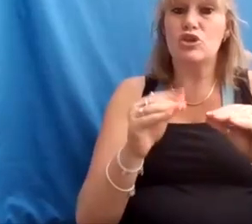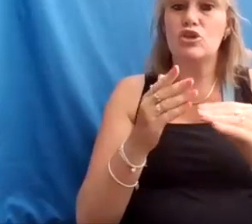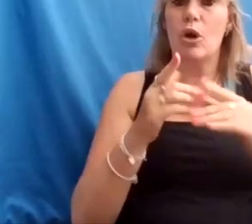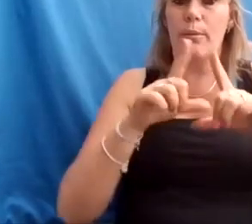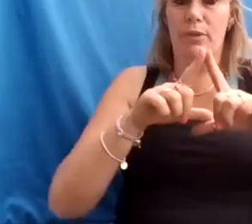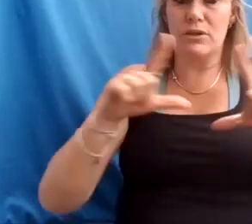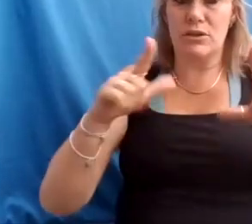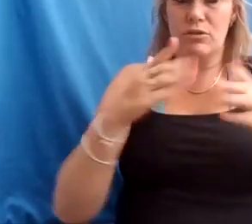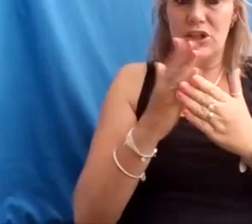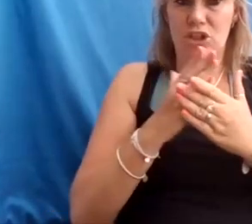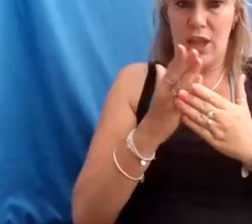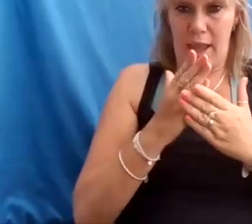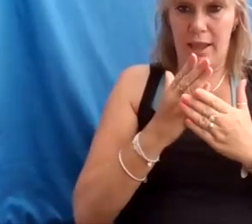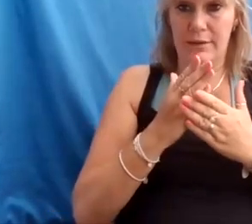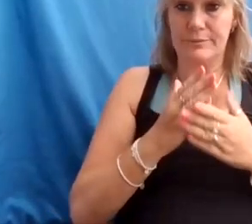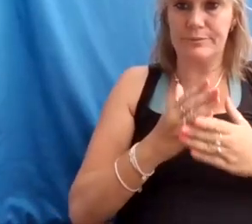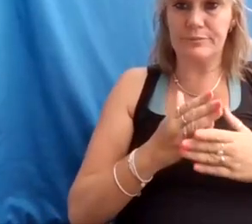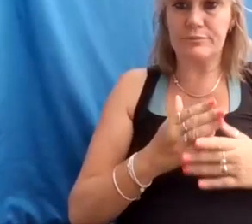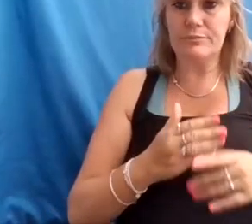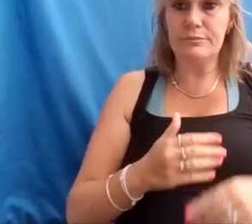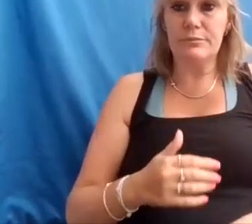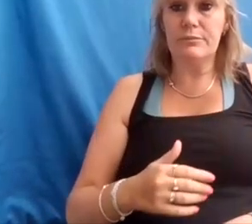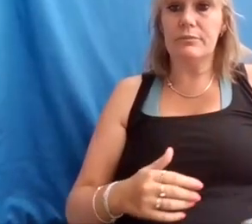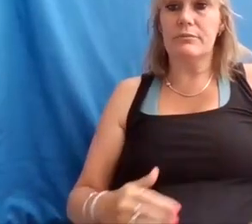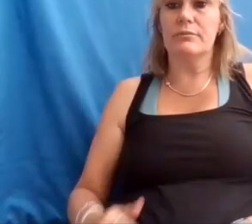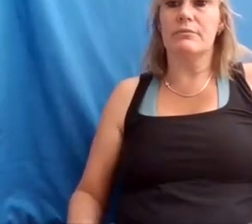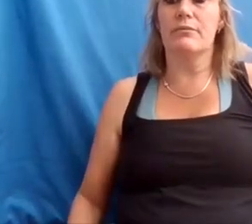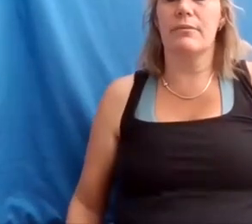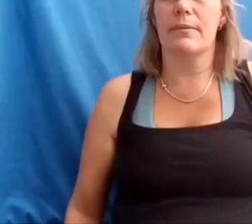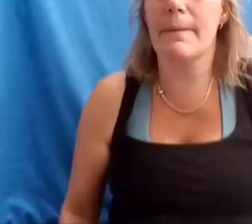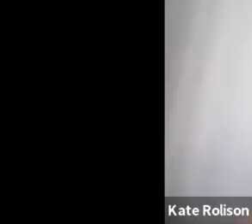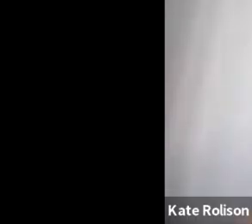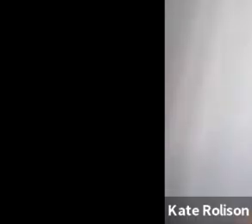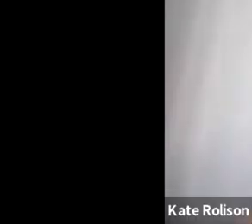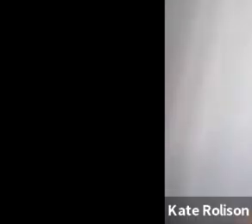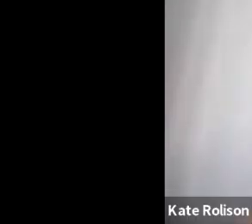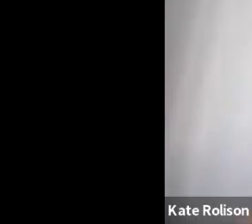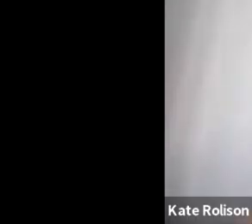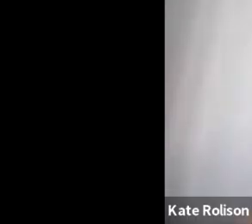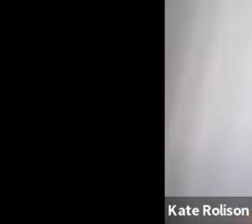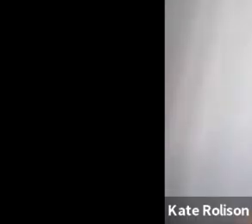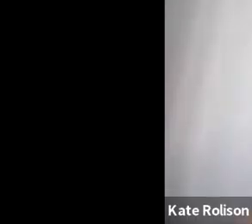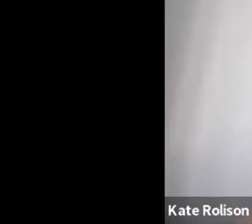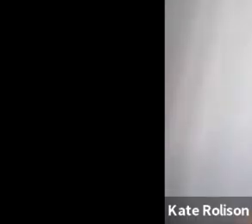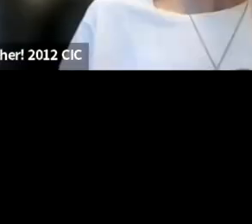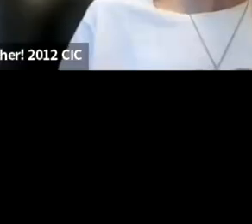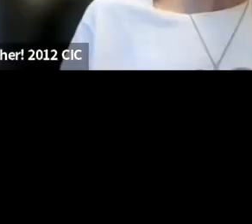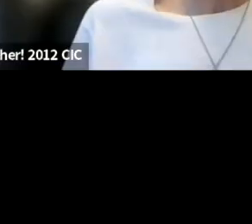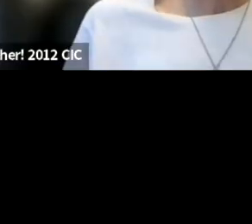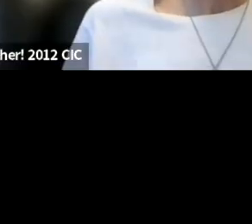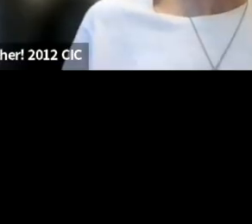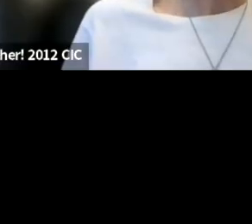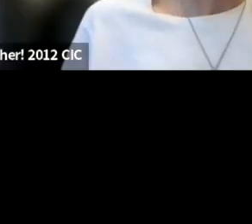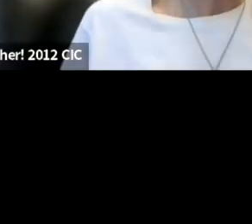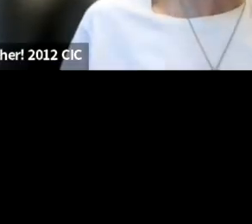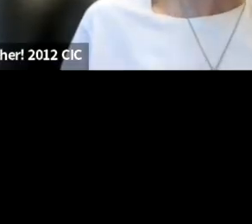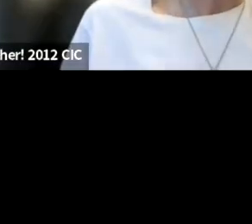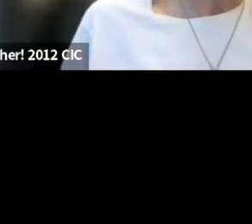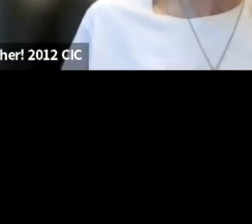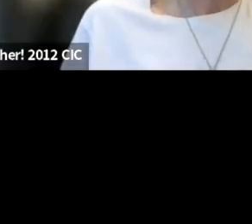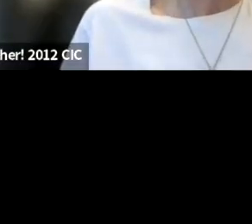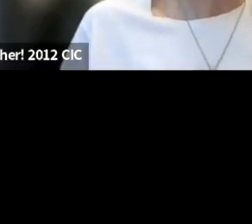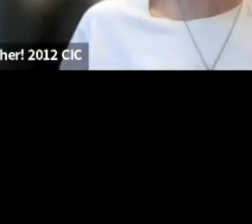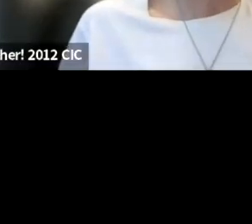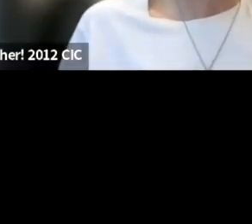there. And I'm just going to end with a few thank yous. So thank you to Arts Council